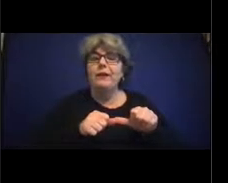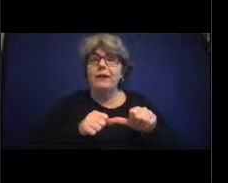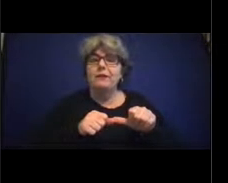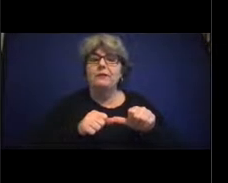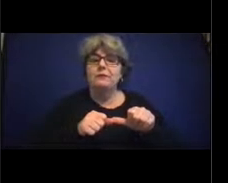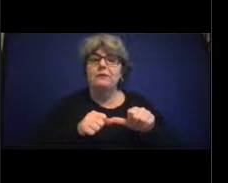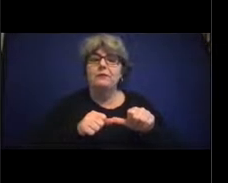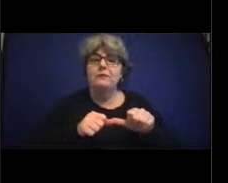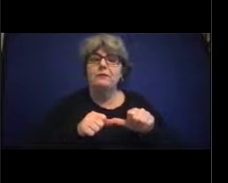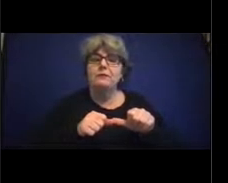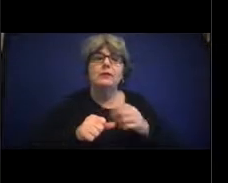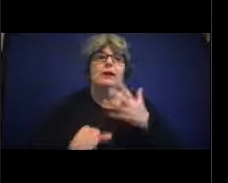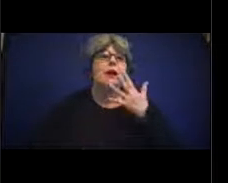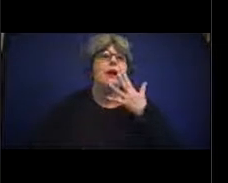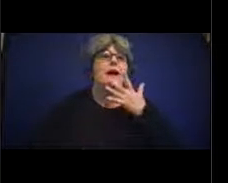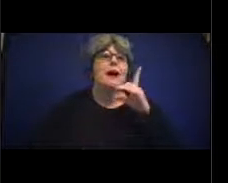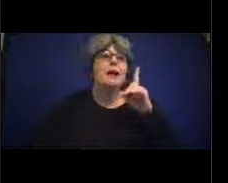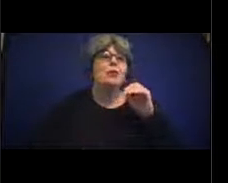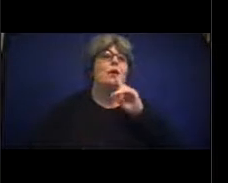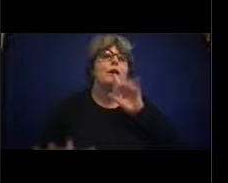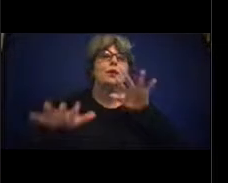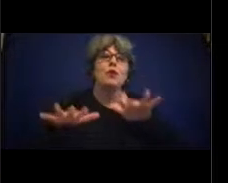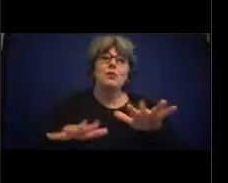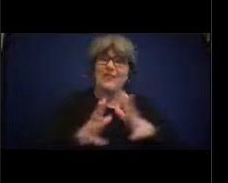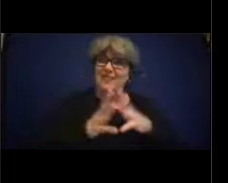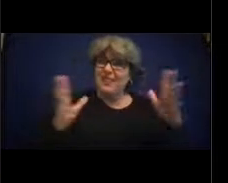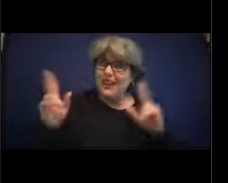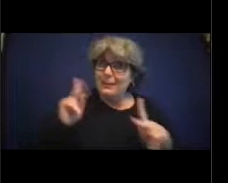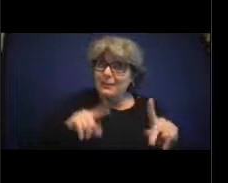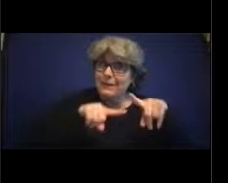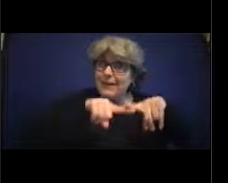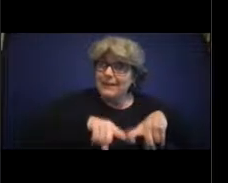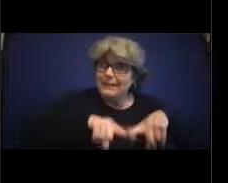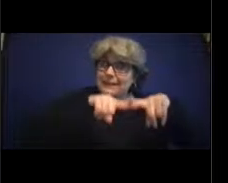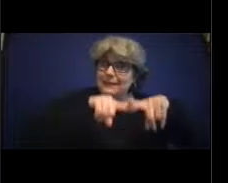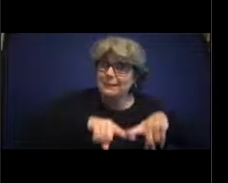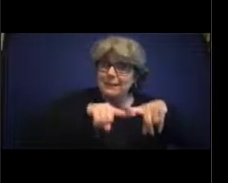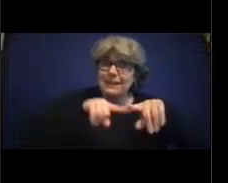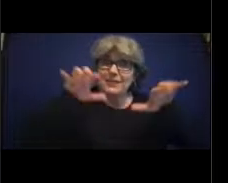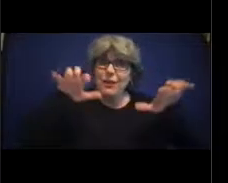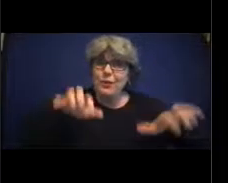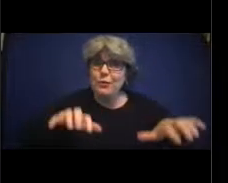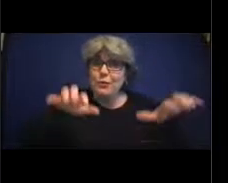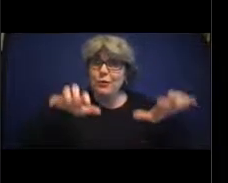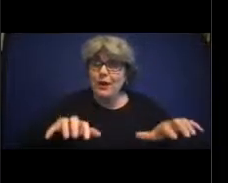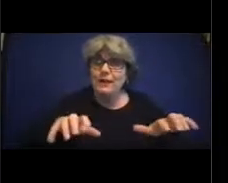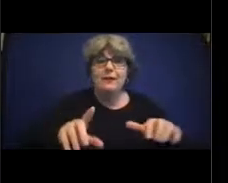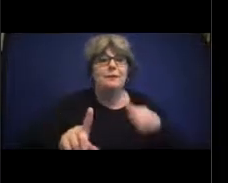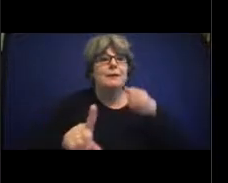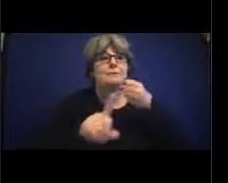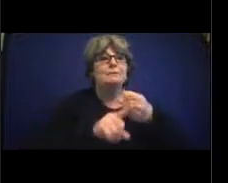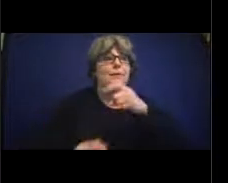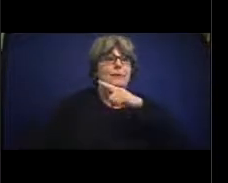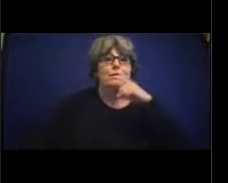drains through the Colorado River Valley. So that's a lot of people that depend on this rain. And the drought that we've been going